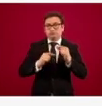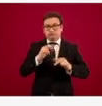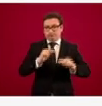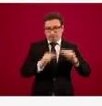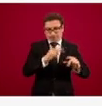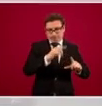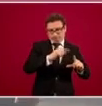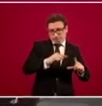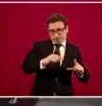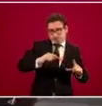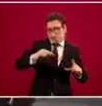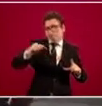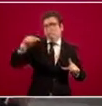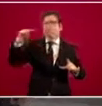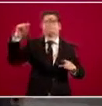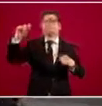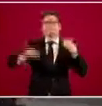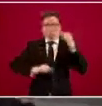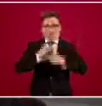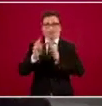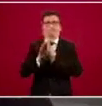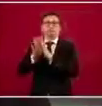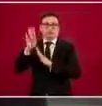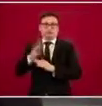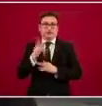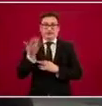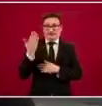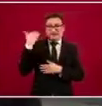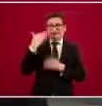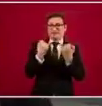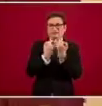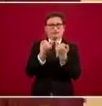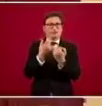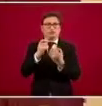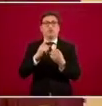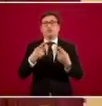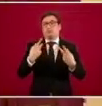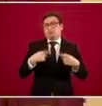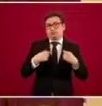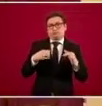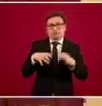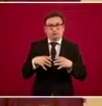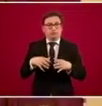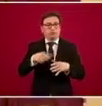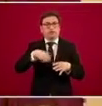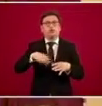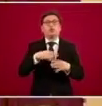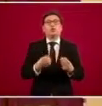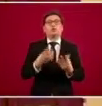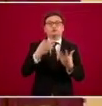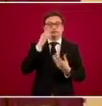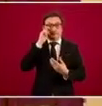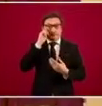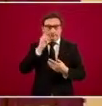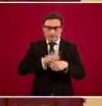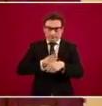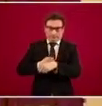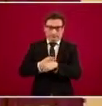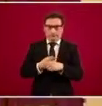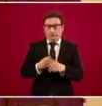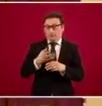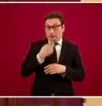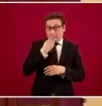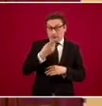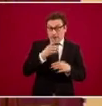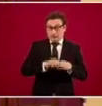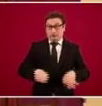that the number of suspect cases has been showing during the past few weeks. We are talking about